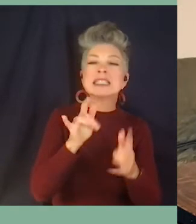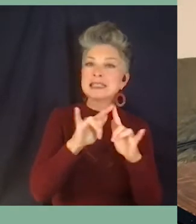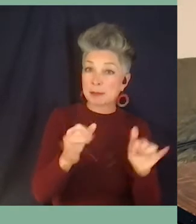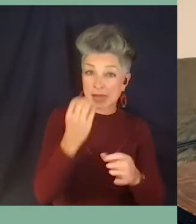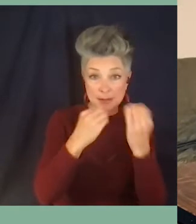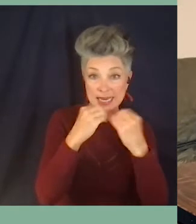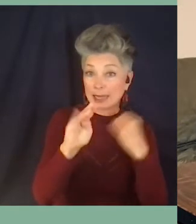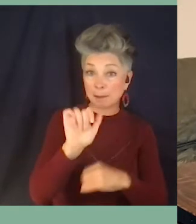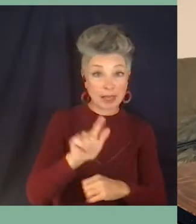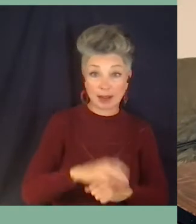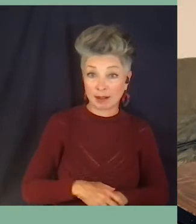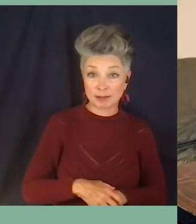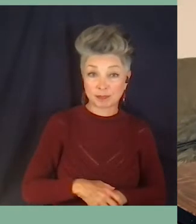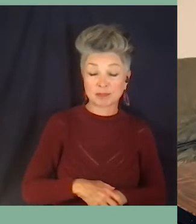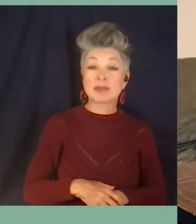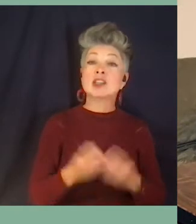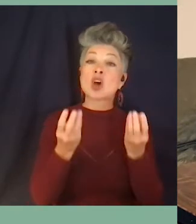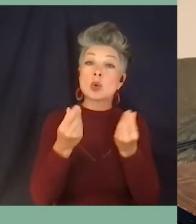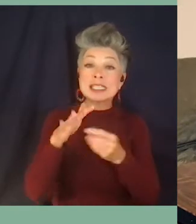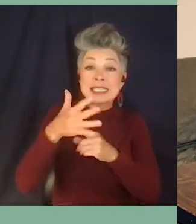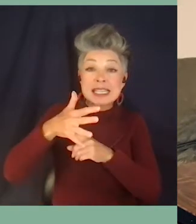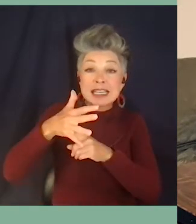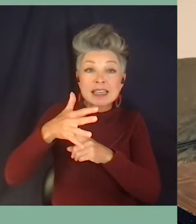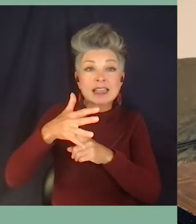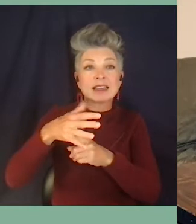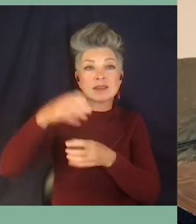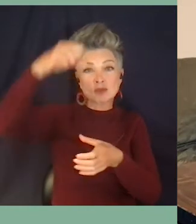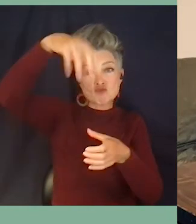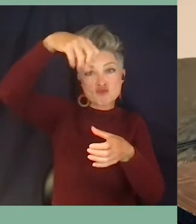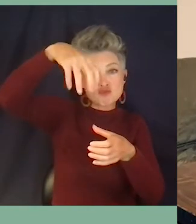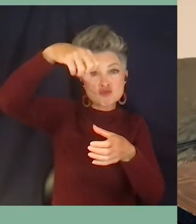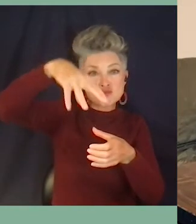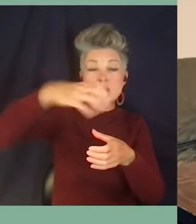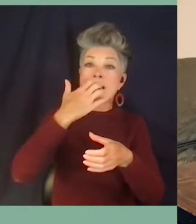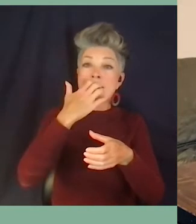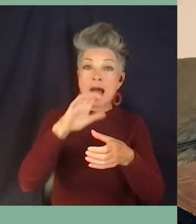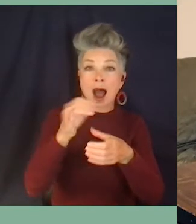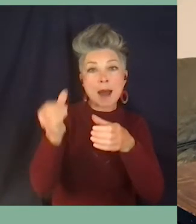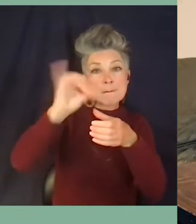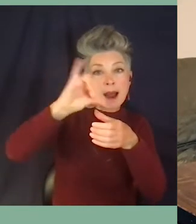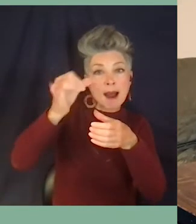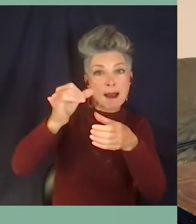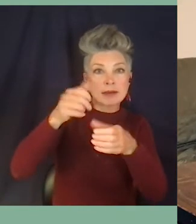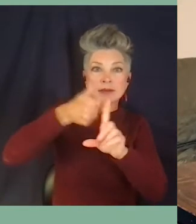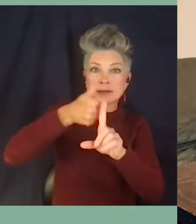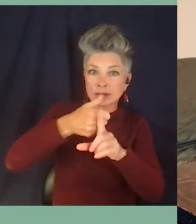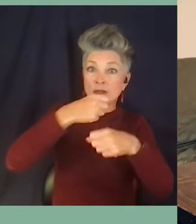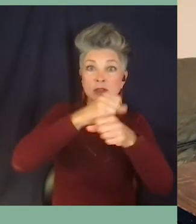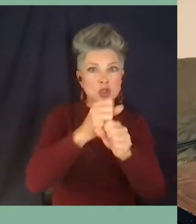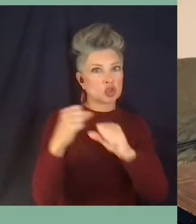meal. Loose tea is brewed in a hot teapot that produces